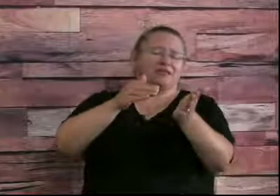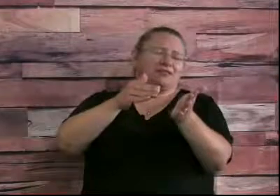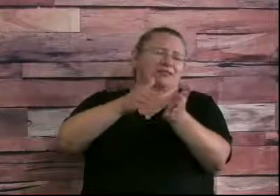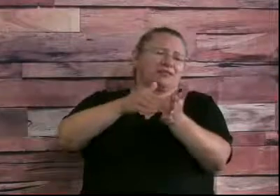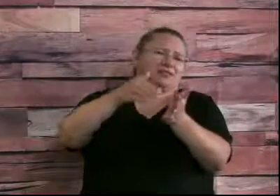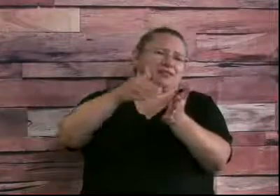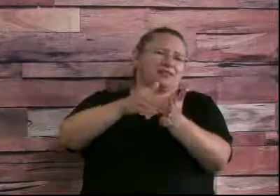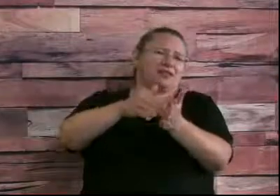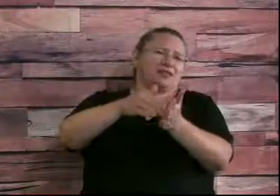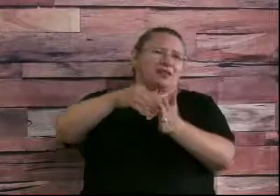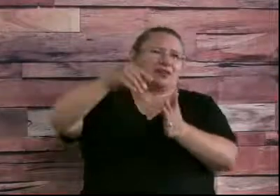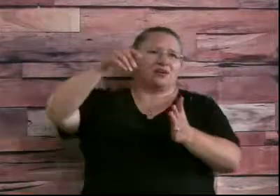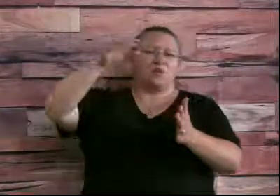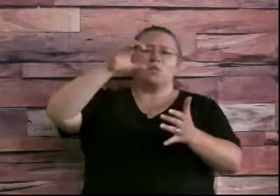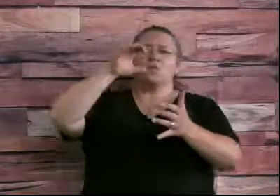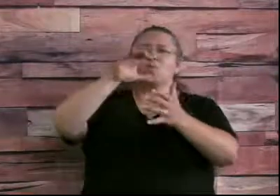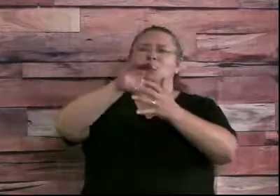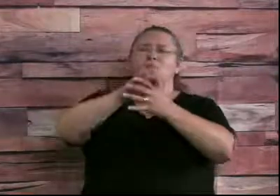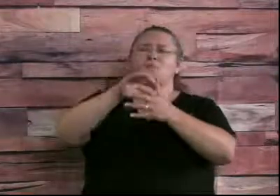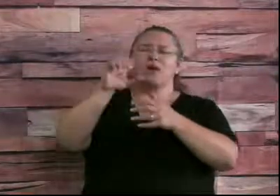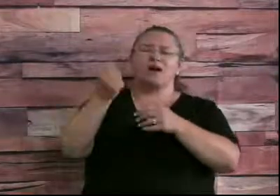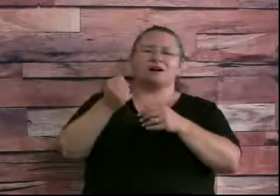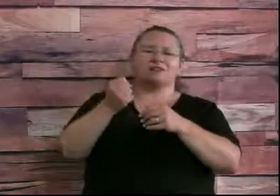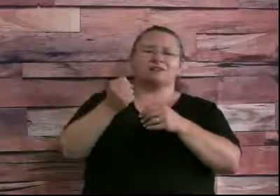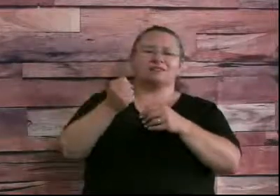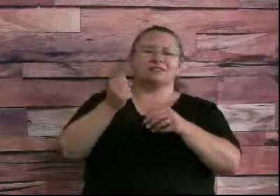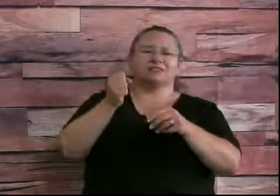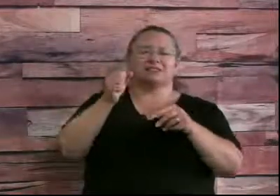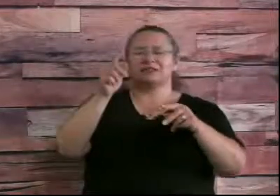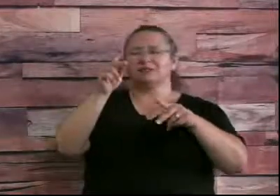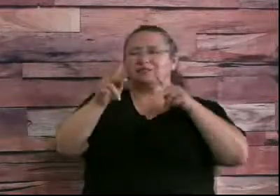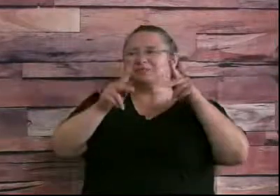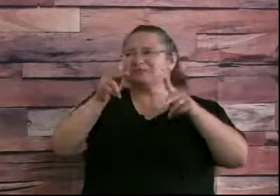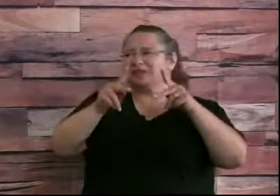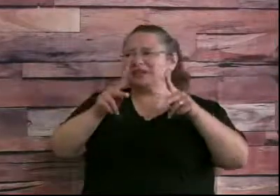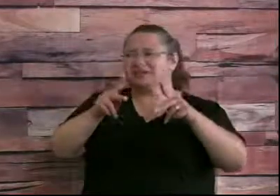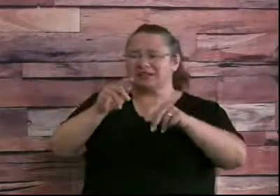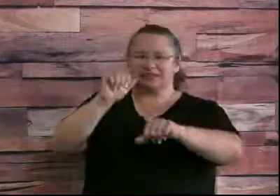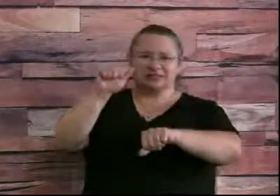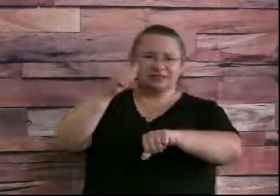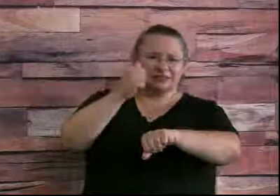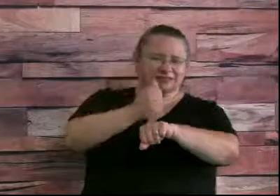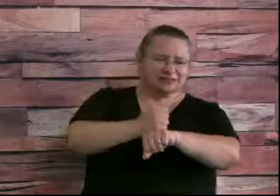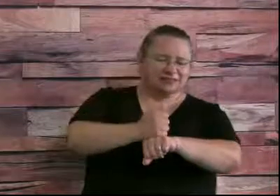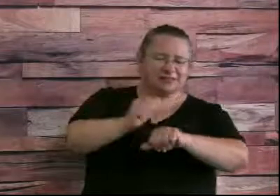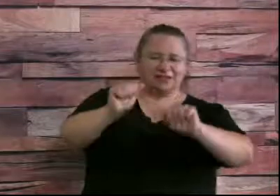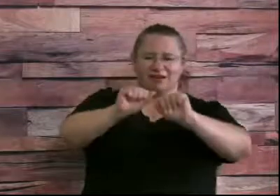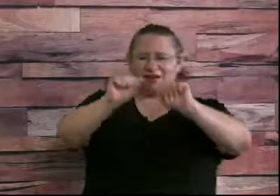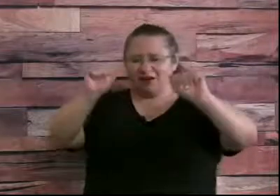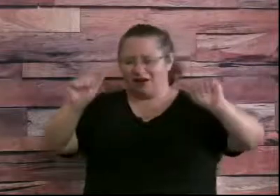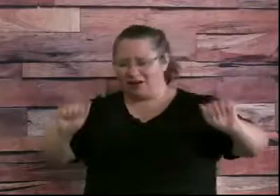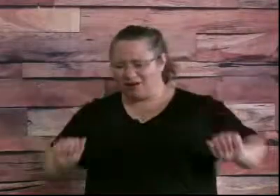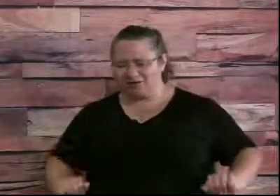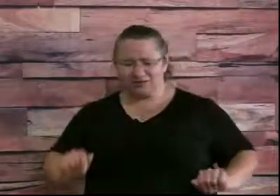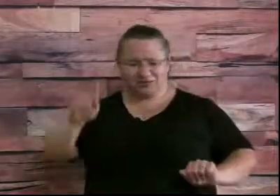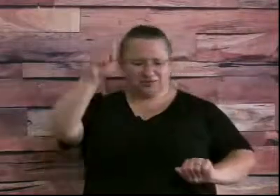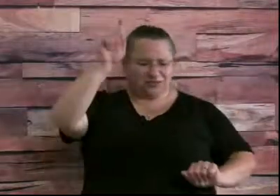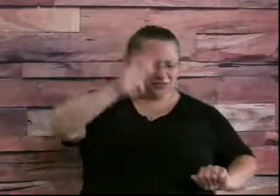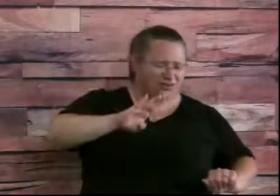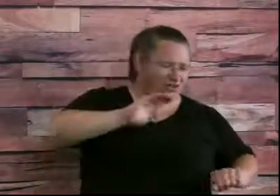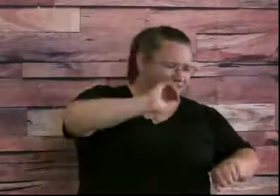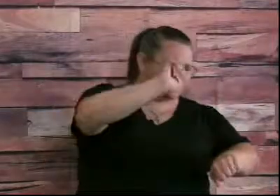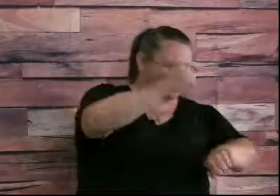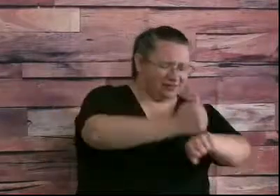1,000 wives and concubines, and he worshiped their gods and set up temples and altars for their gods,